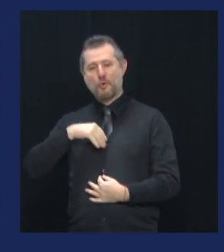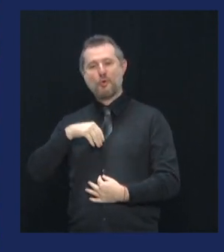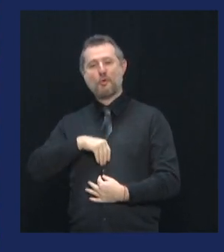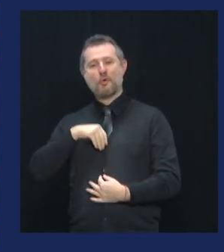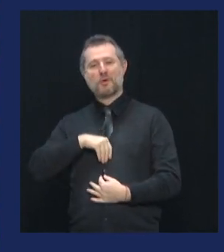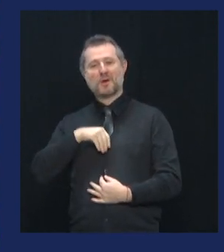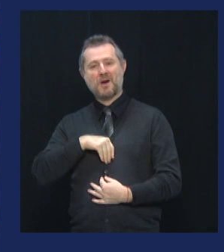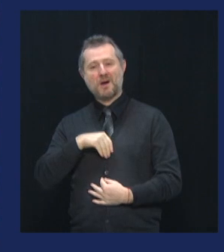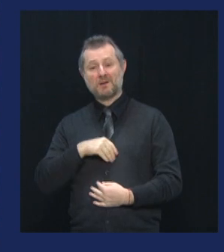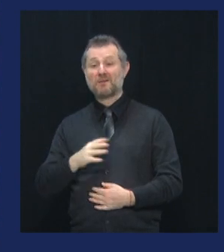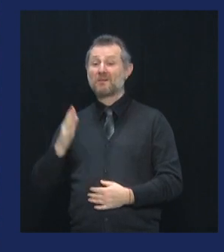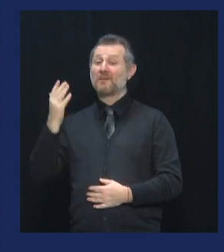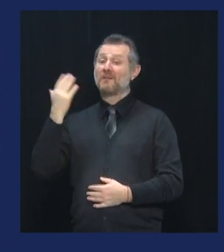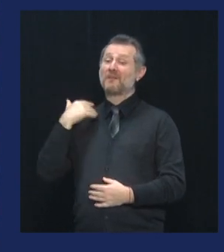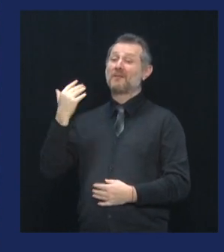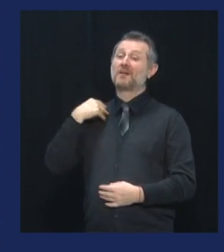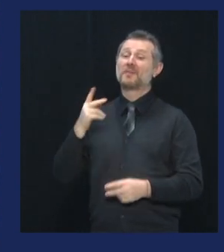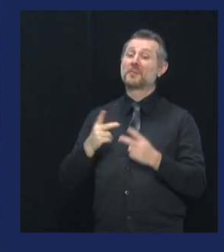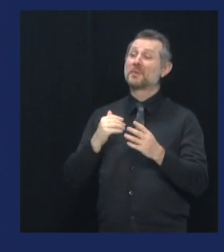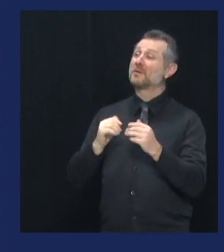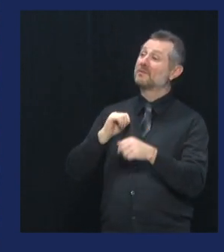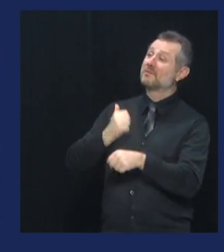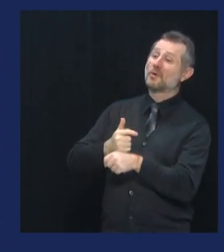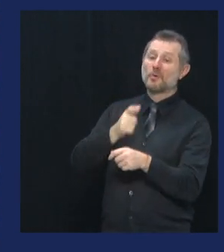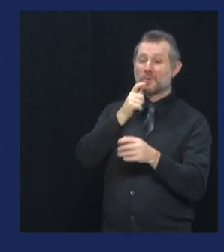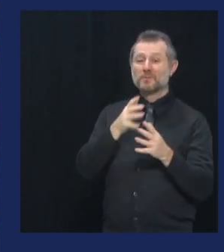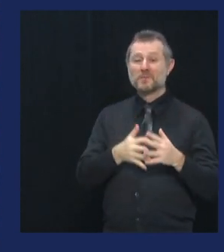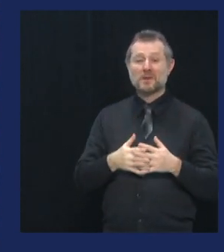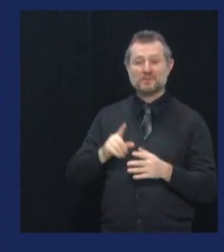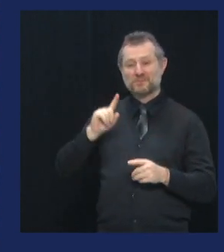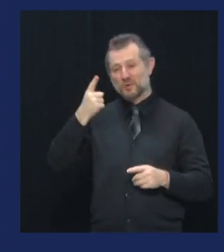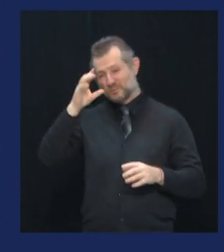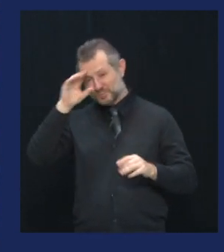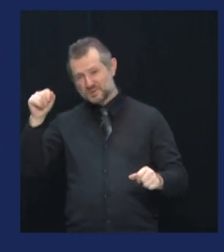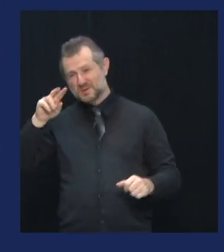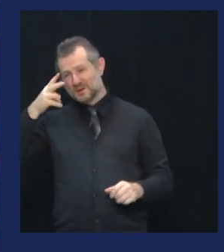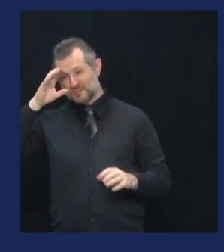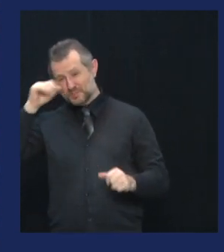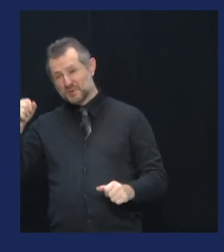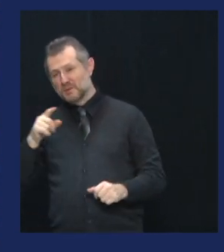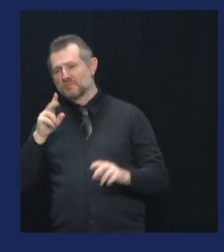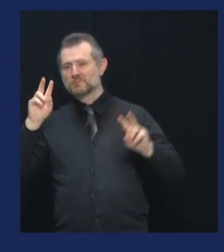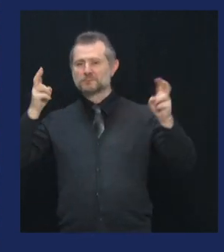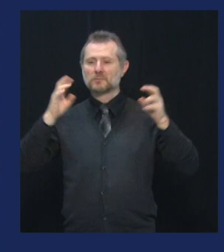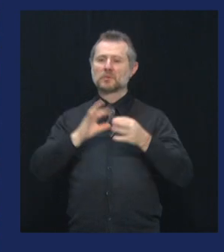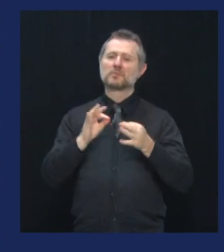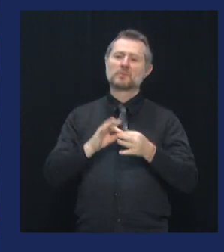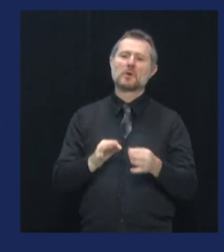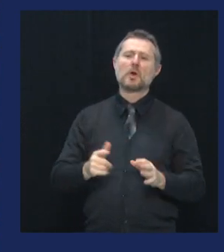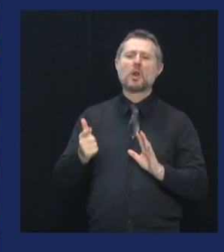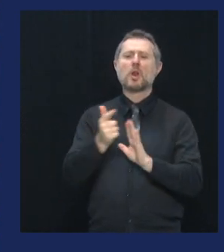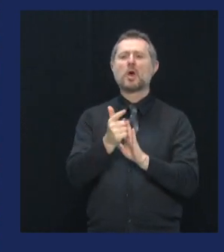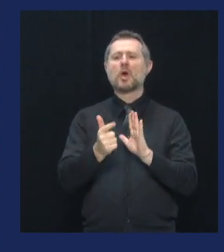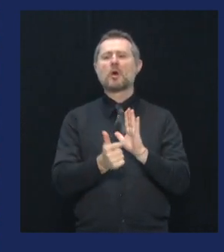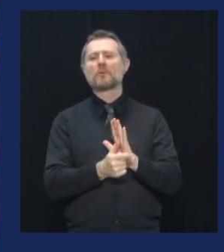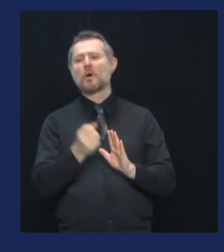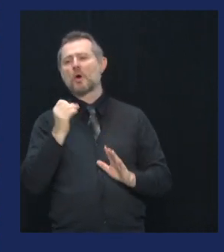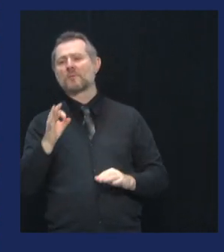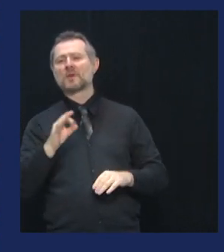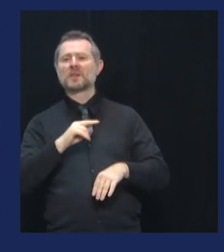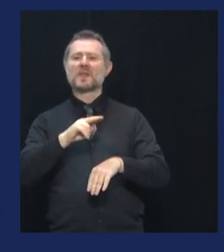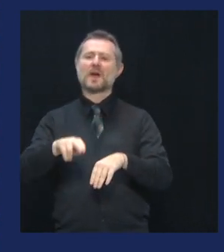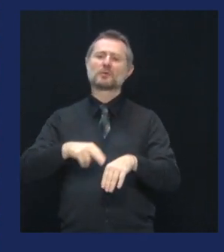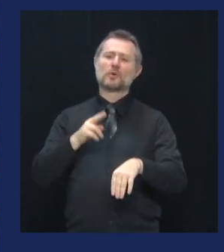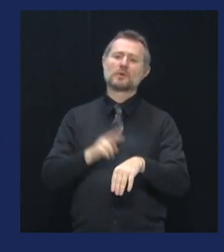they highlighted a single authority, quote, the laws of nature and of nature's God, close quote. We